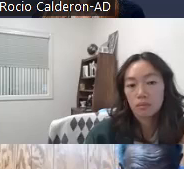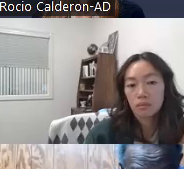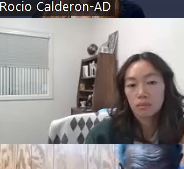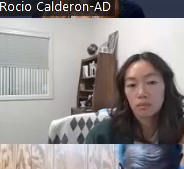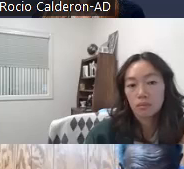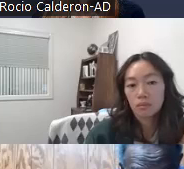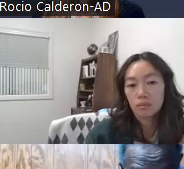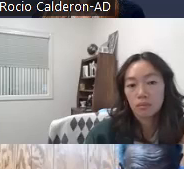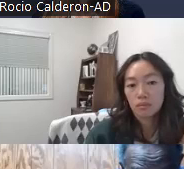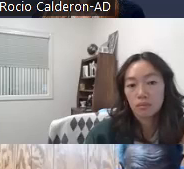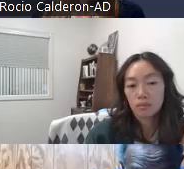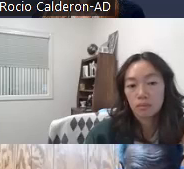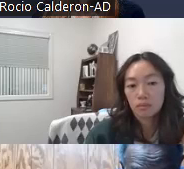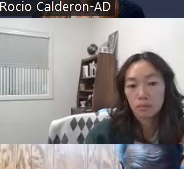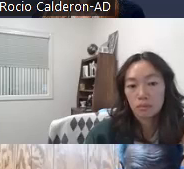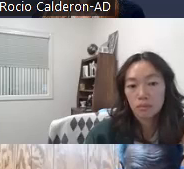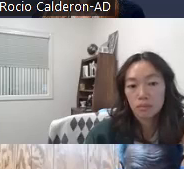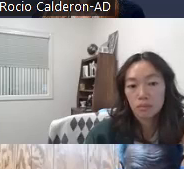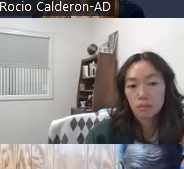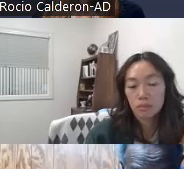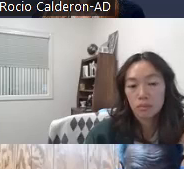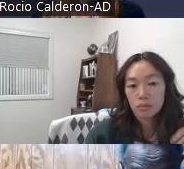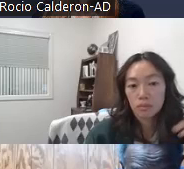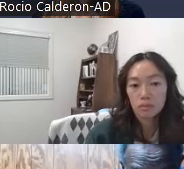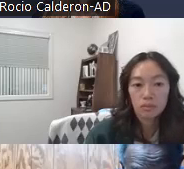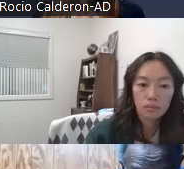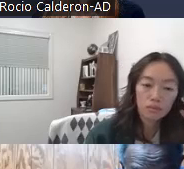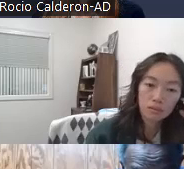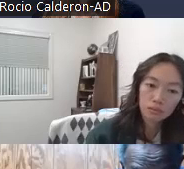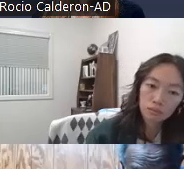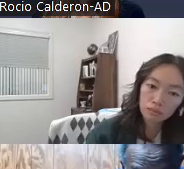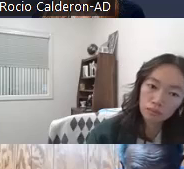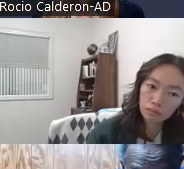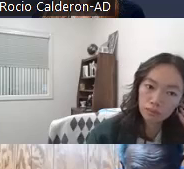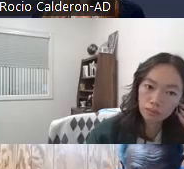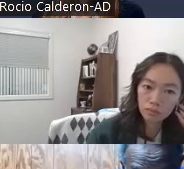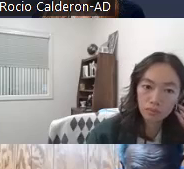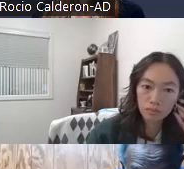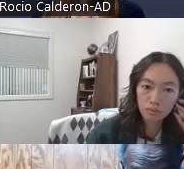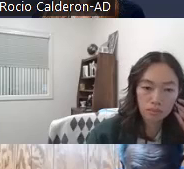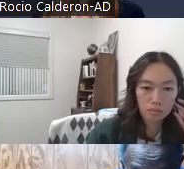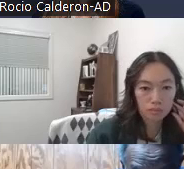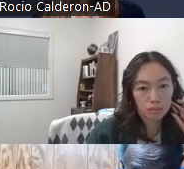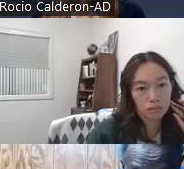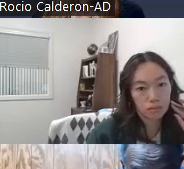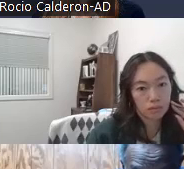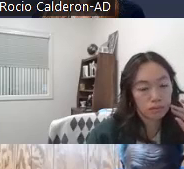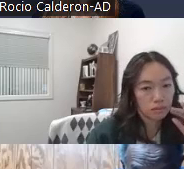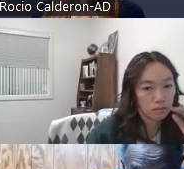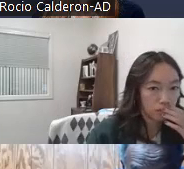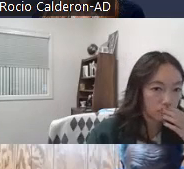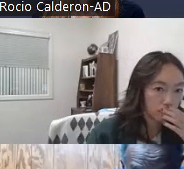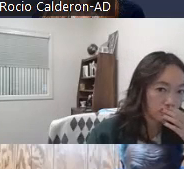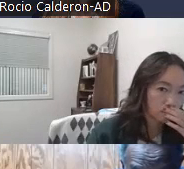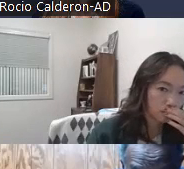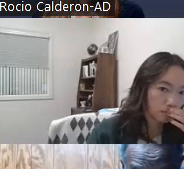January, given that there's a more interactive informational session for you all. And then the other one will be truck